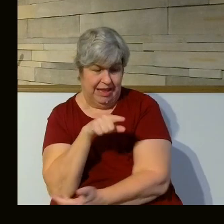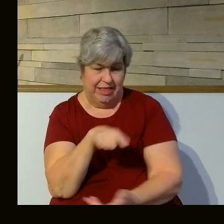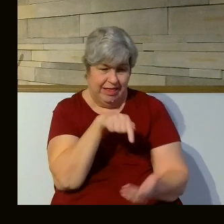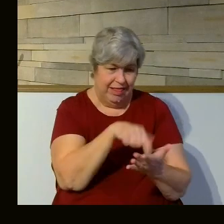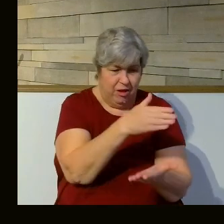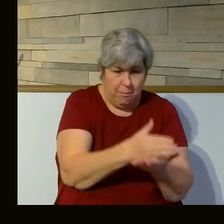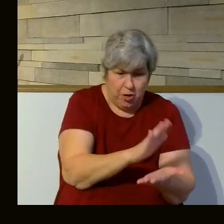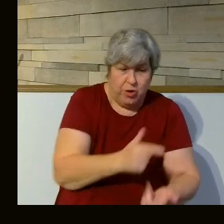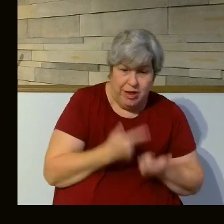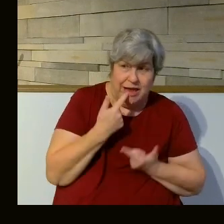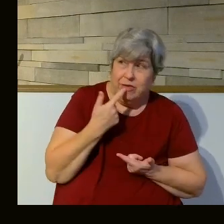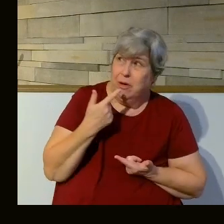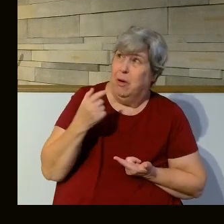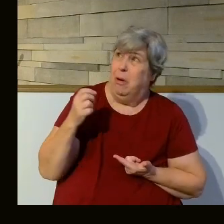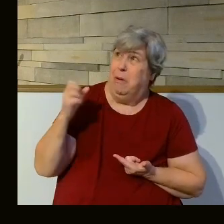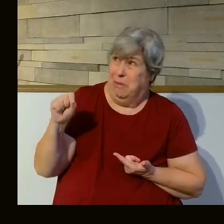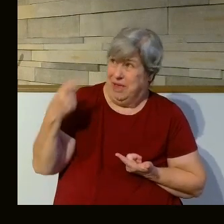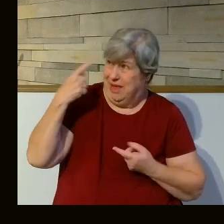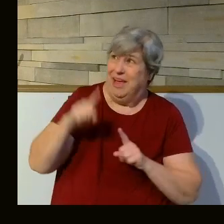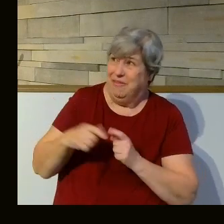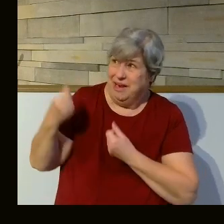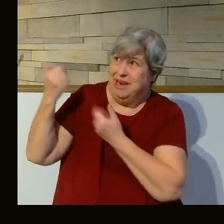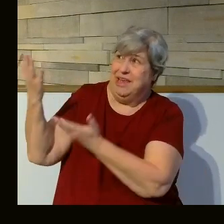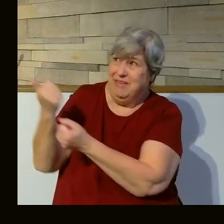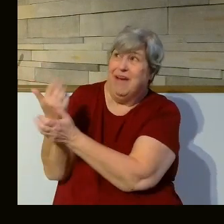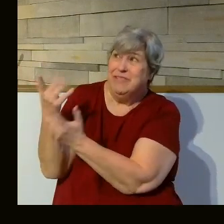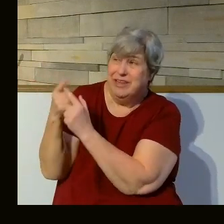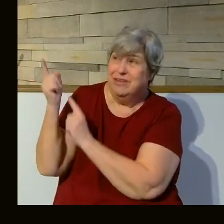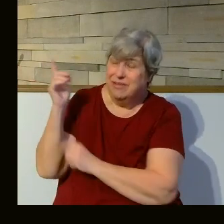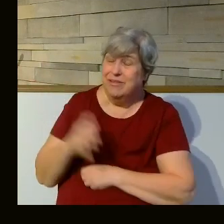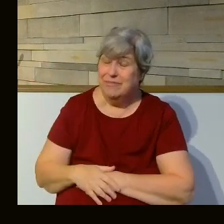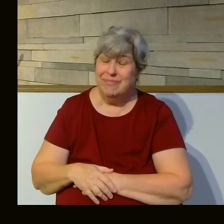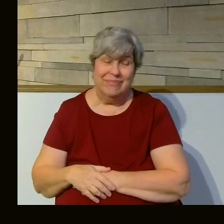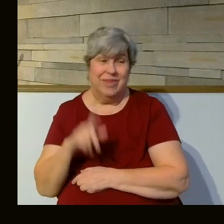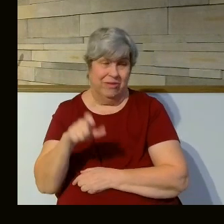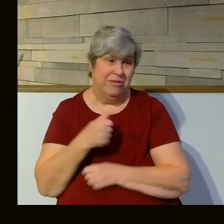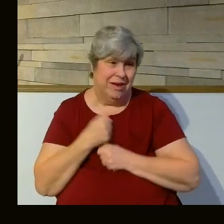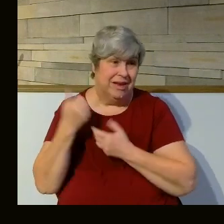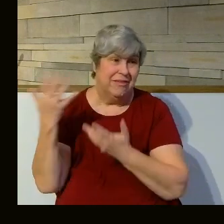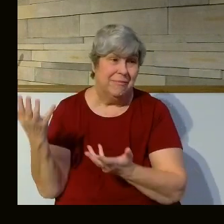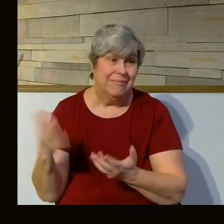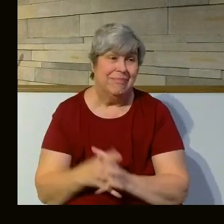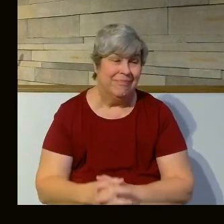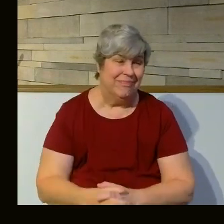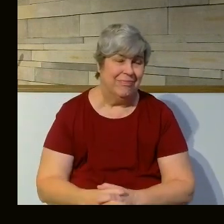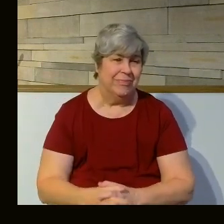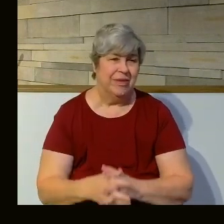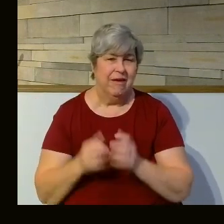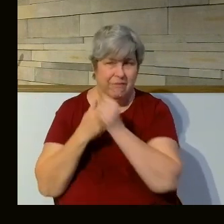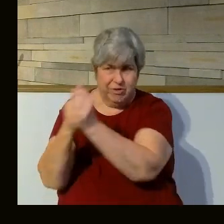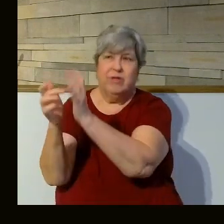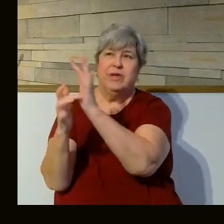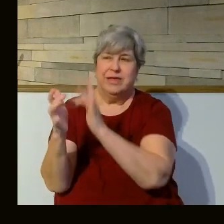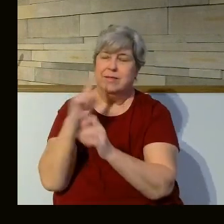of your life, you need to say, oh yes, I agree to give that area of my life up to You. And so you need to give it up. Discipleship,